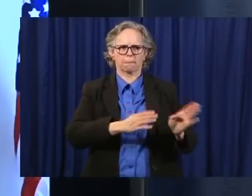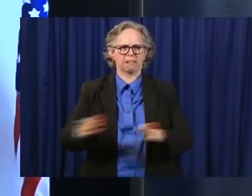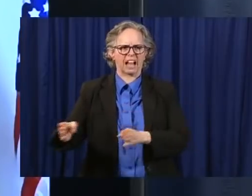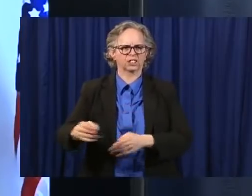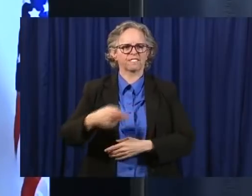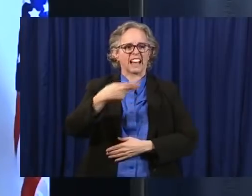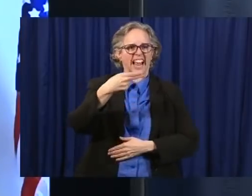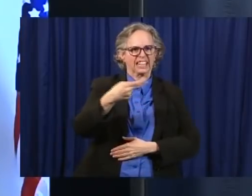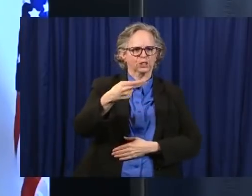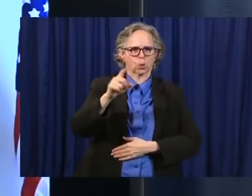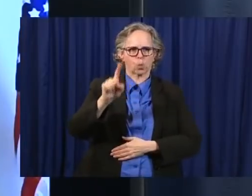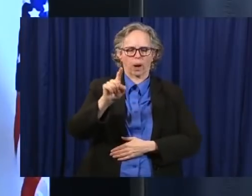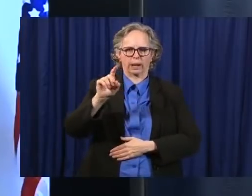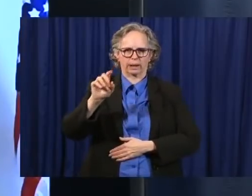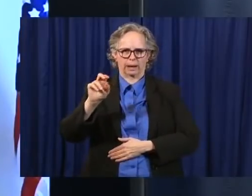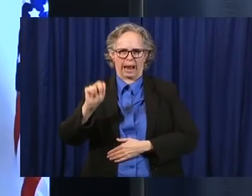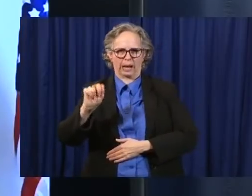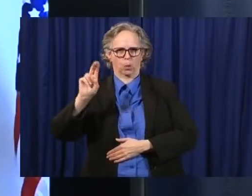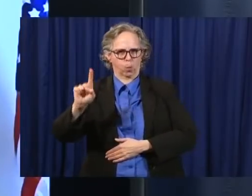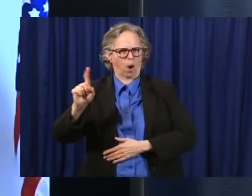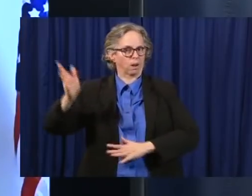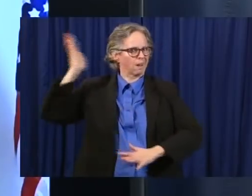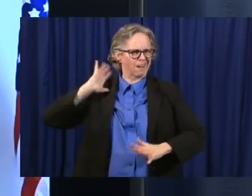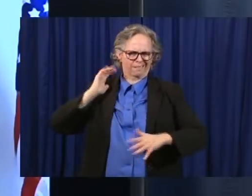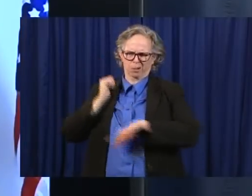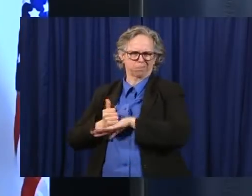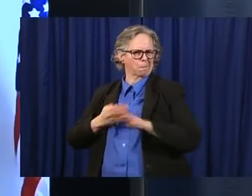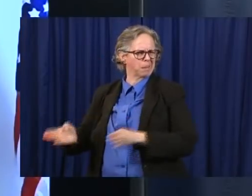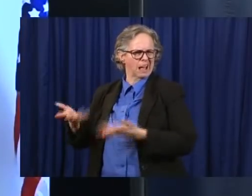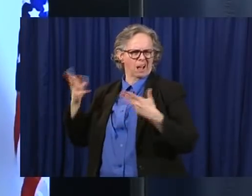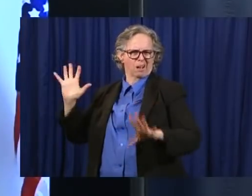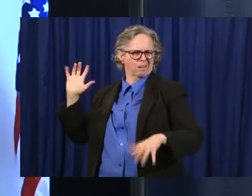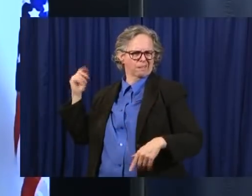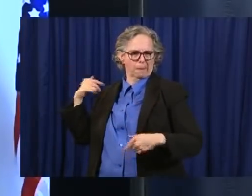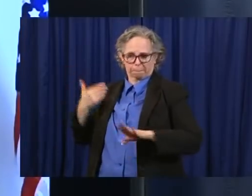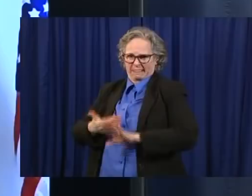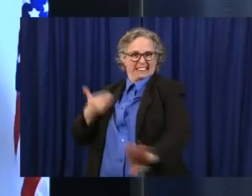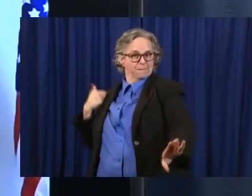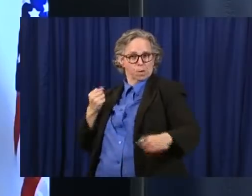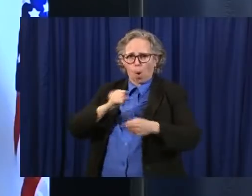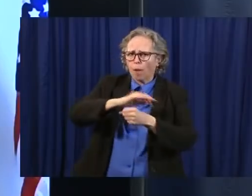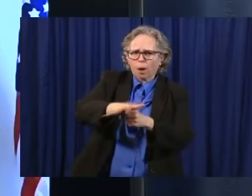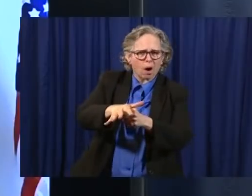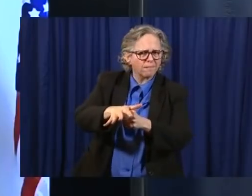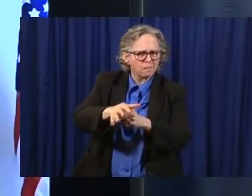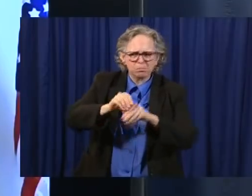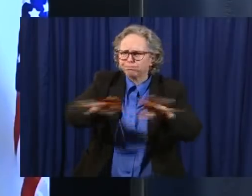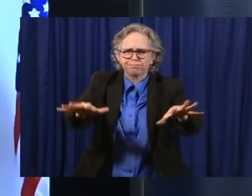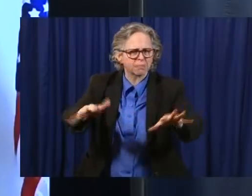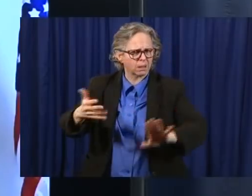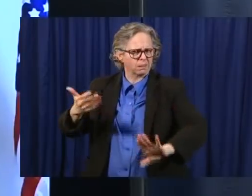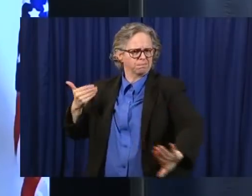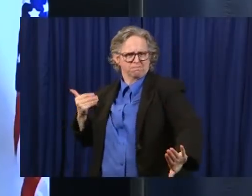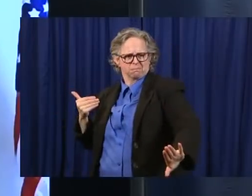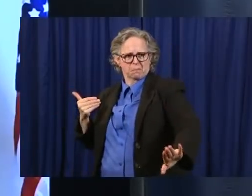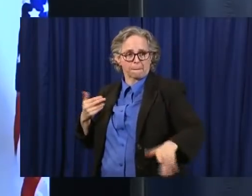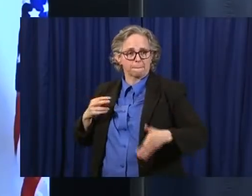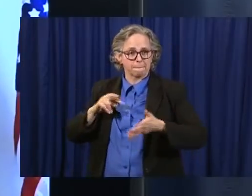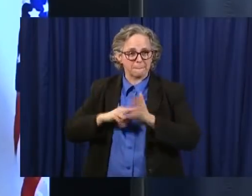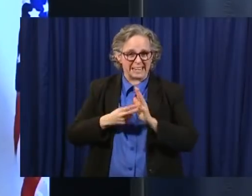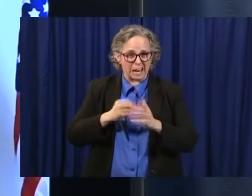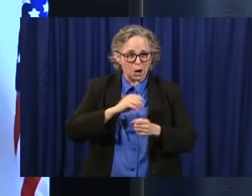we ever had this flu. COVID is not when we started planning. We started planning